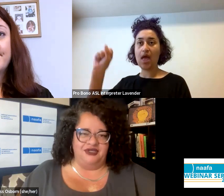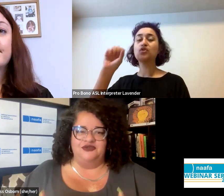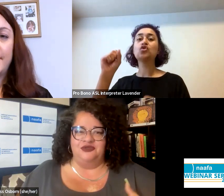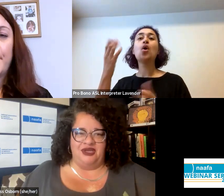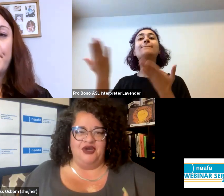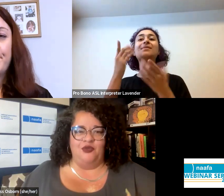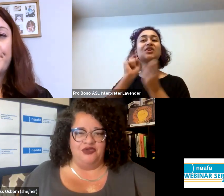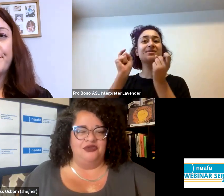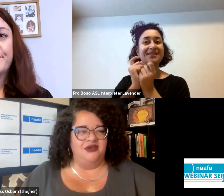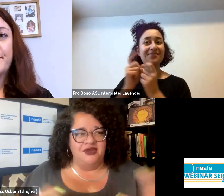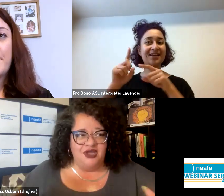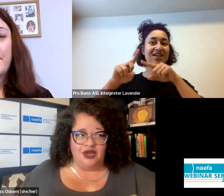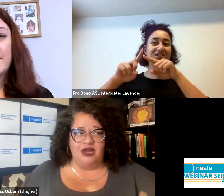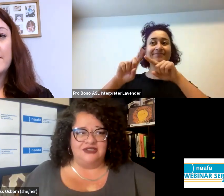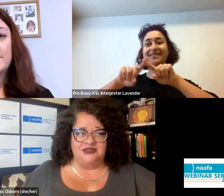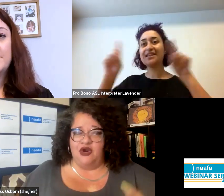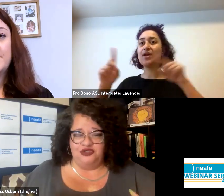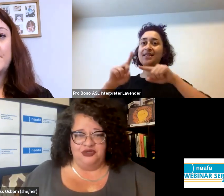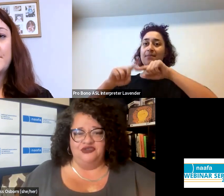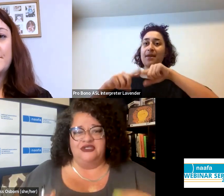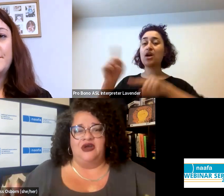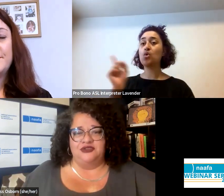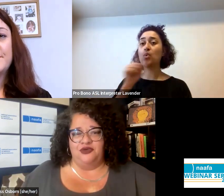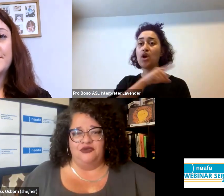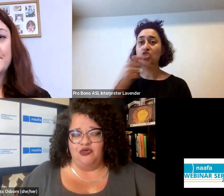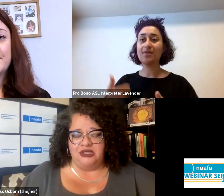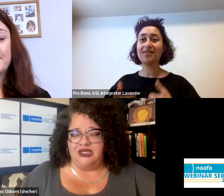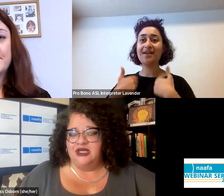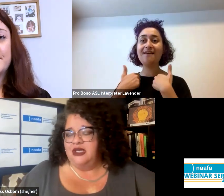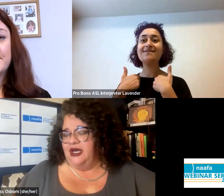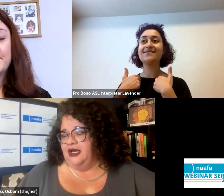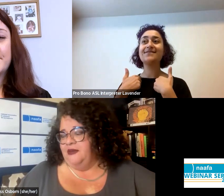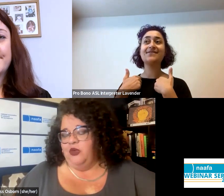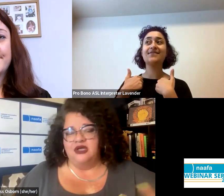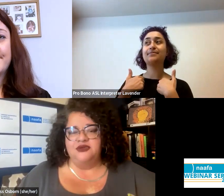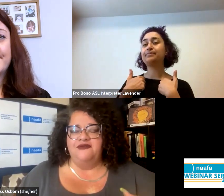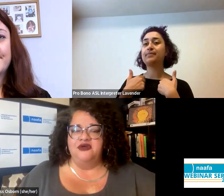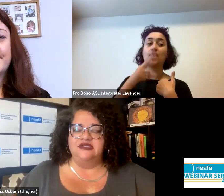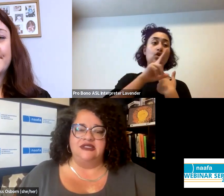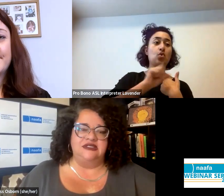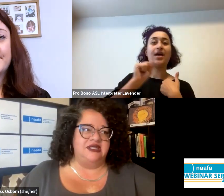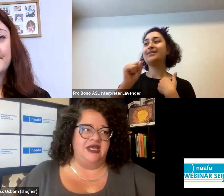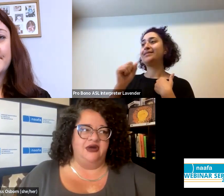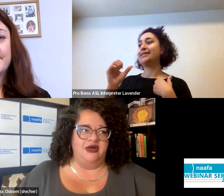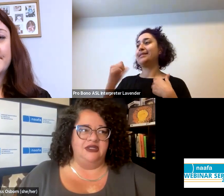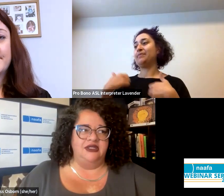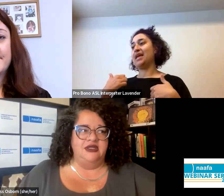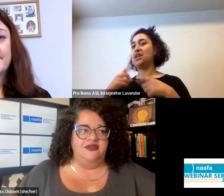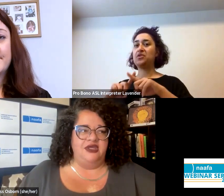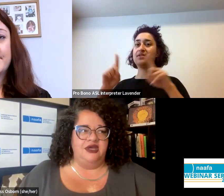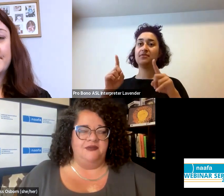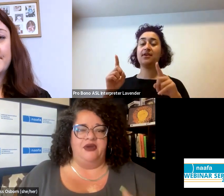that are different depending on where you live across our two countries and also globally. We also are focusing today